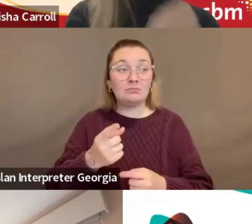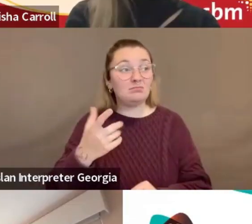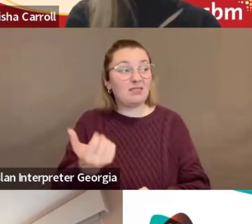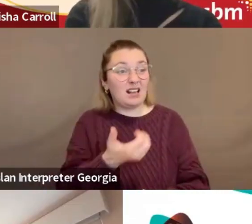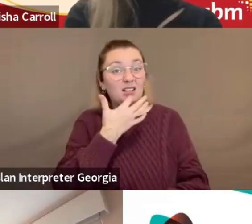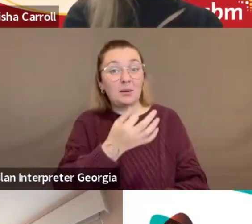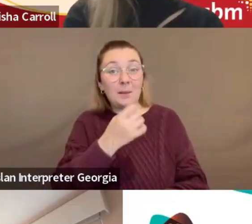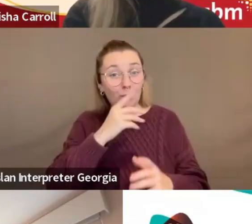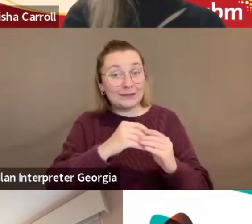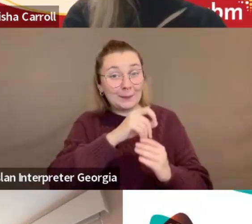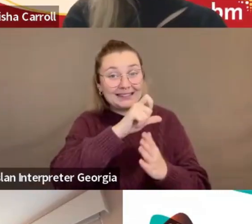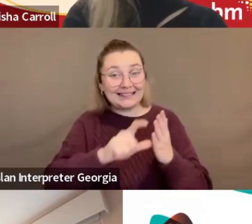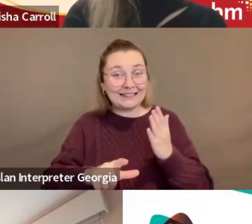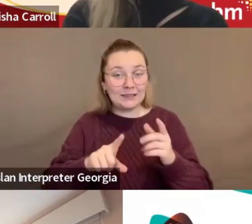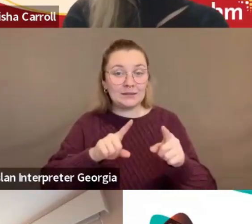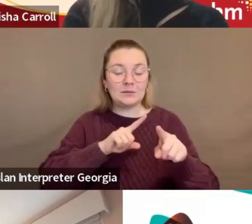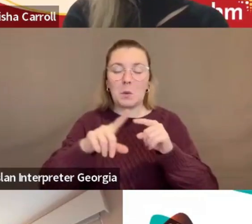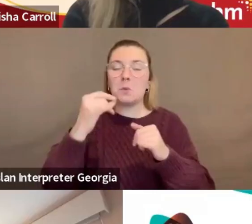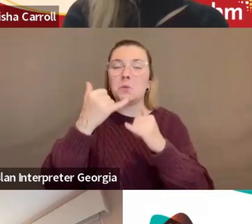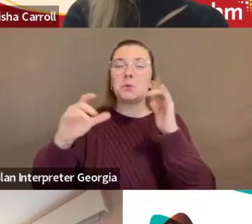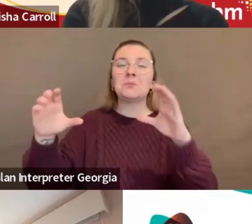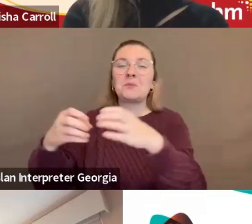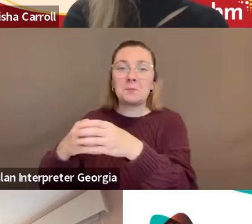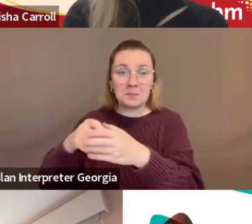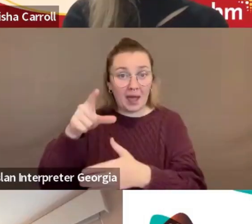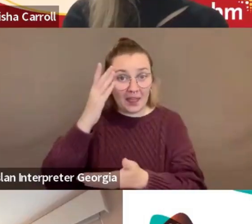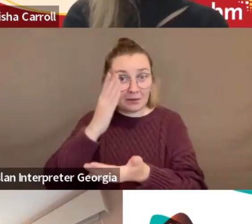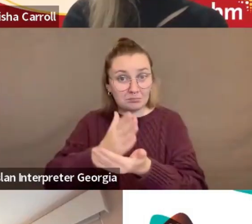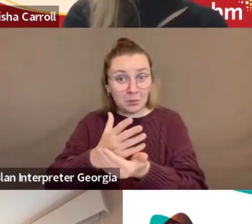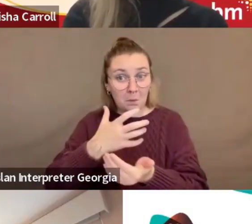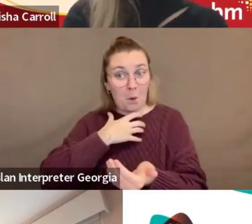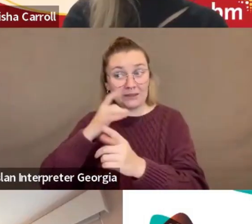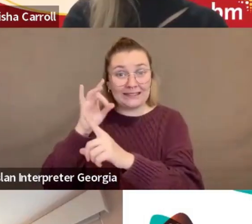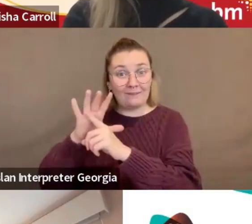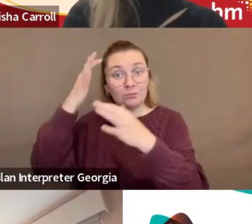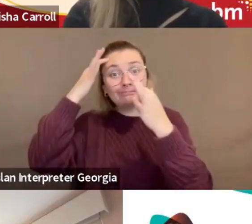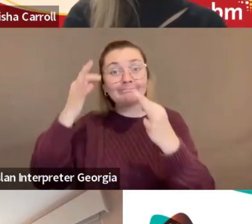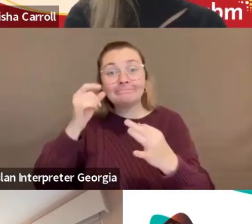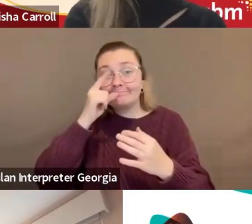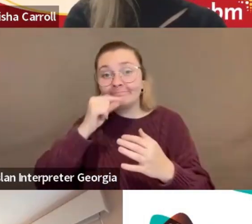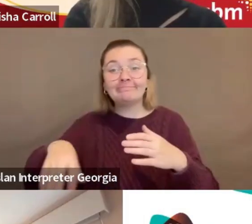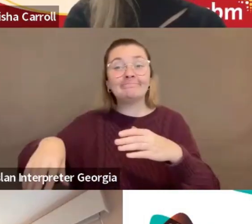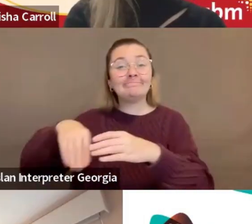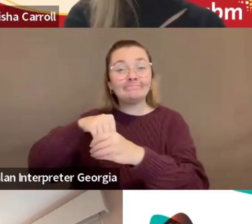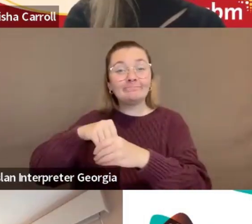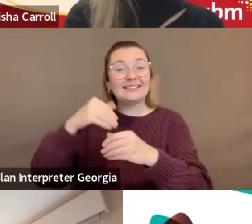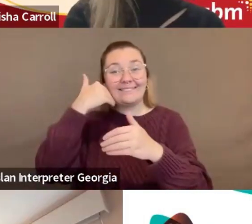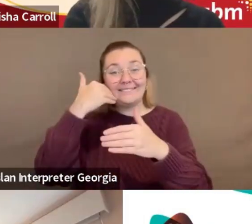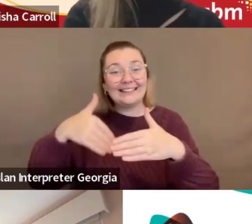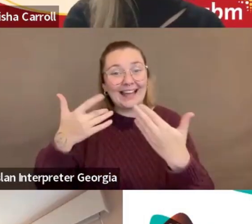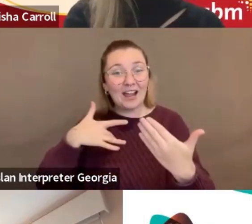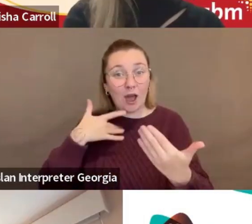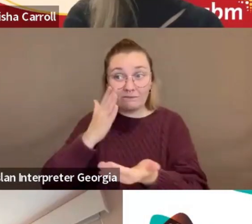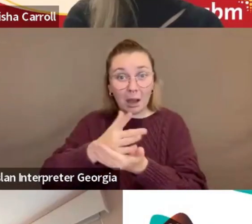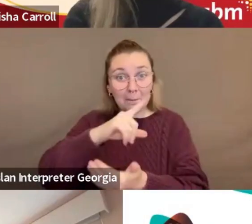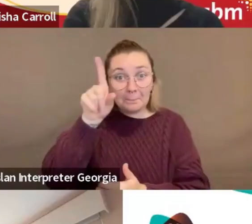disabilities, particularly the most marginalised, are experiencing greater autonomy, inclusion and dignity in their daily lives. As we reflect on 20